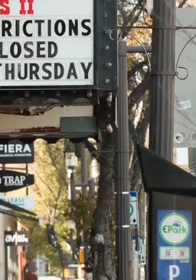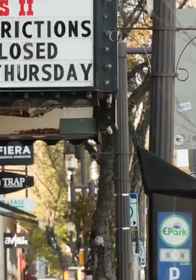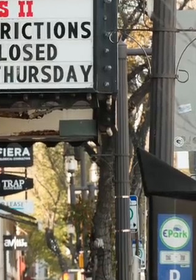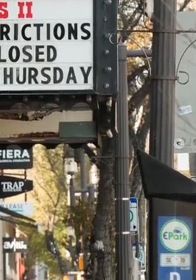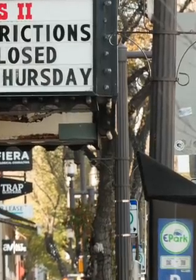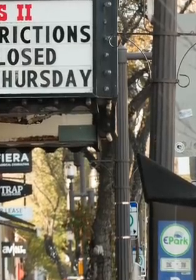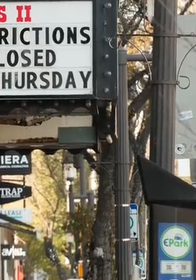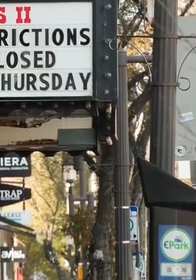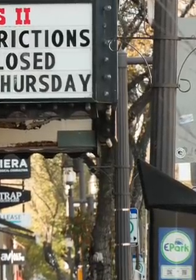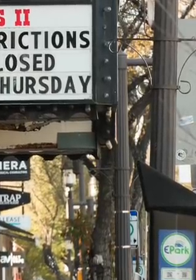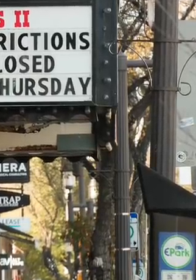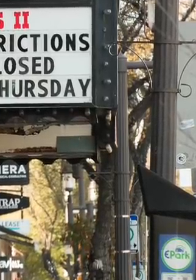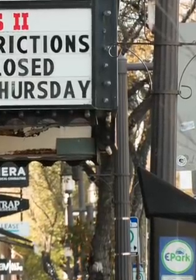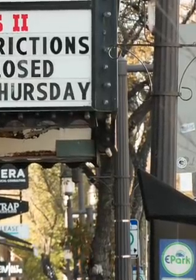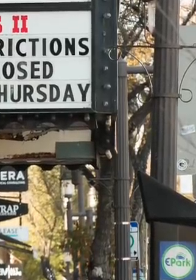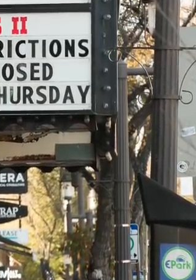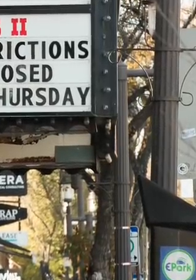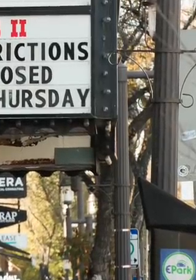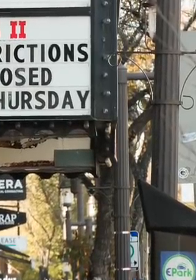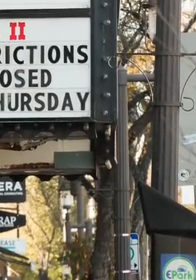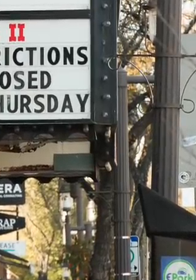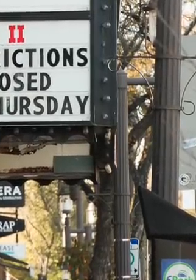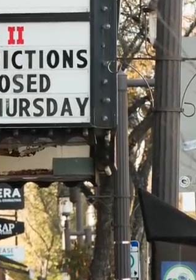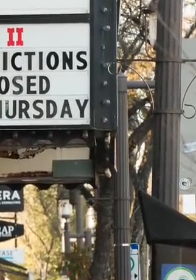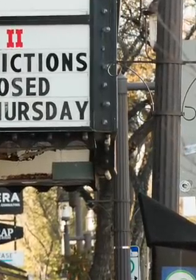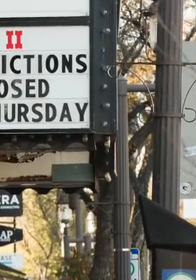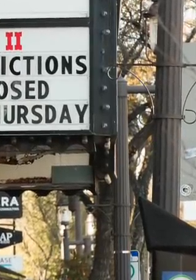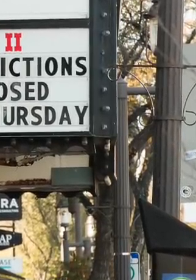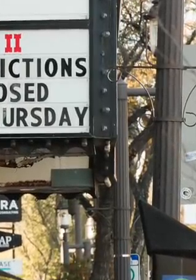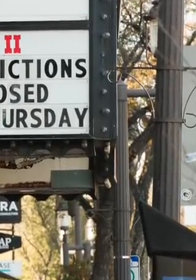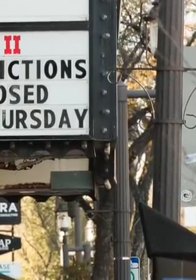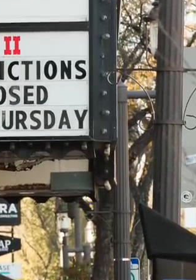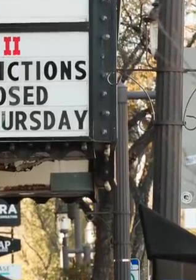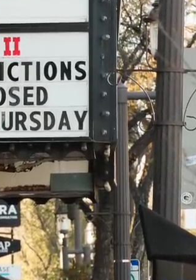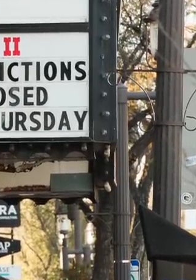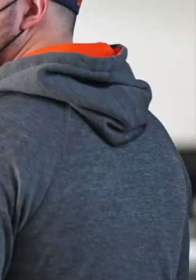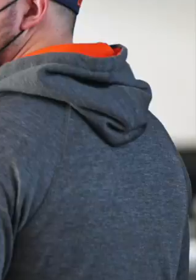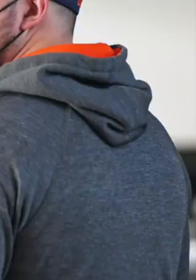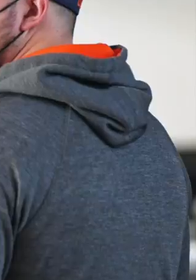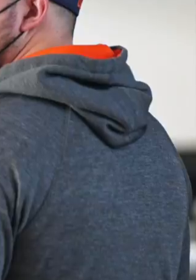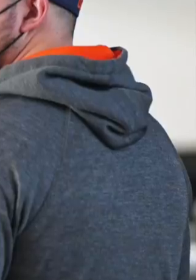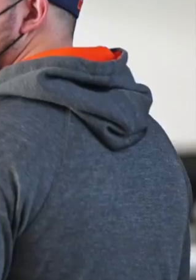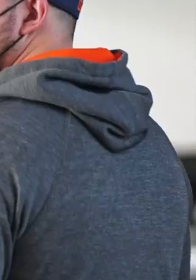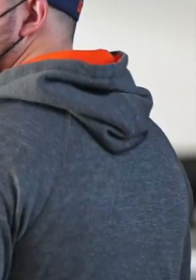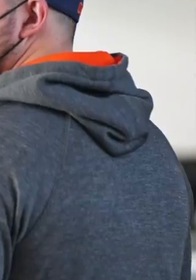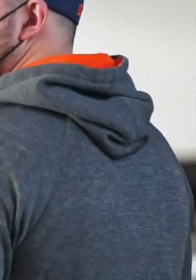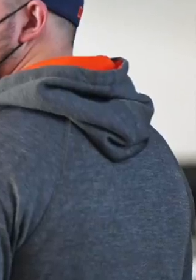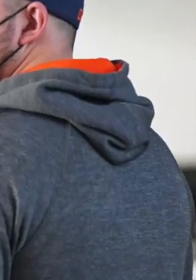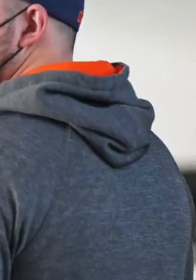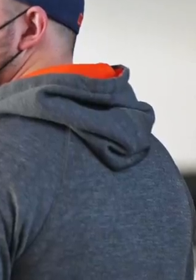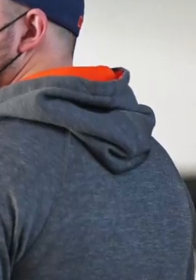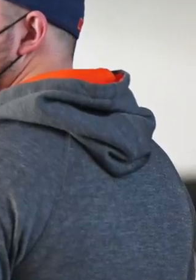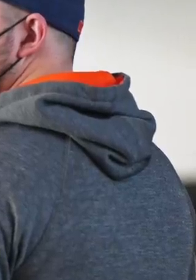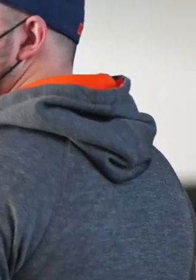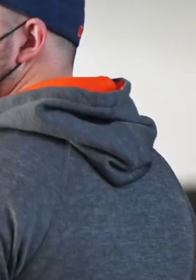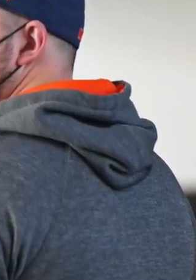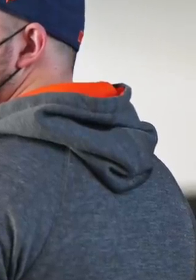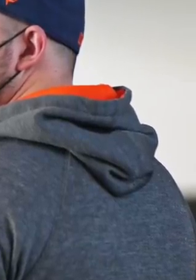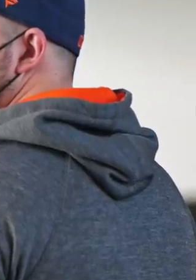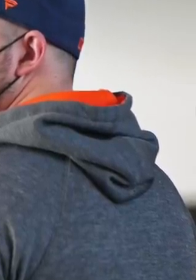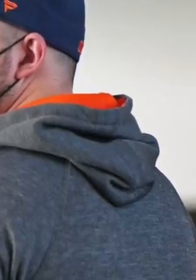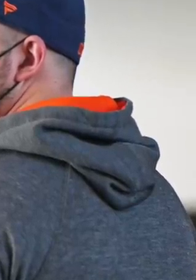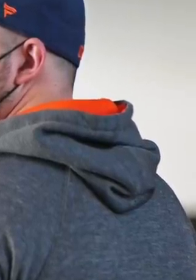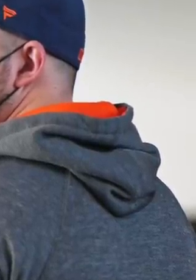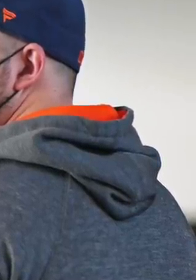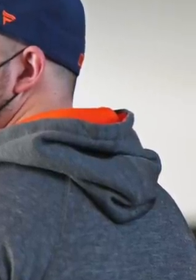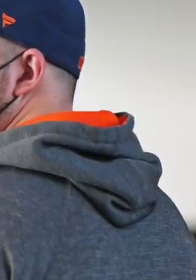Businesses and organizations can immediately use the free app at Alberta COVID Records Verifier to